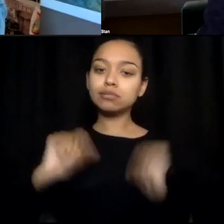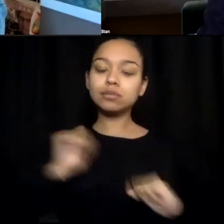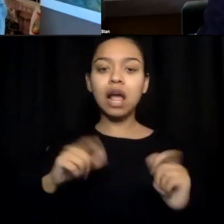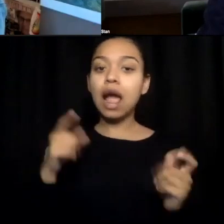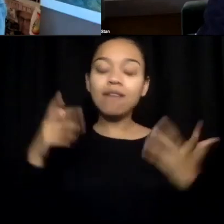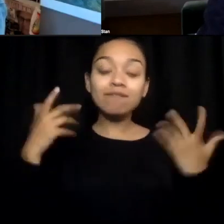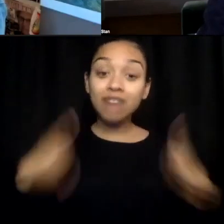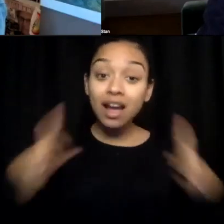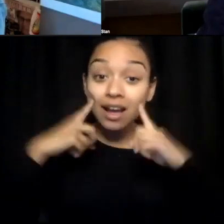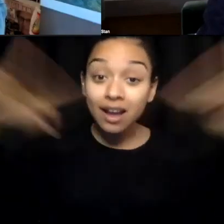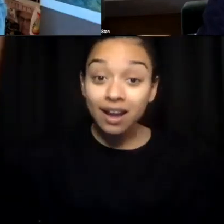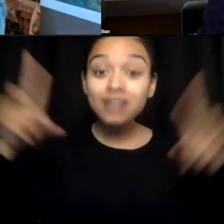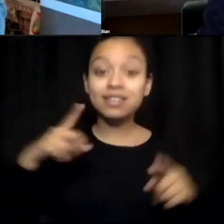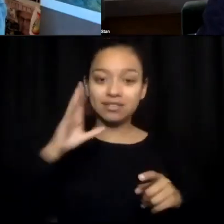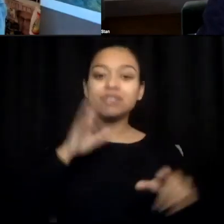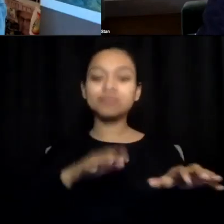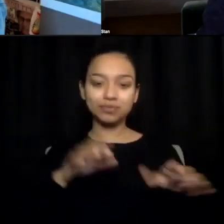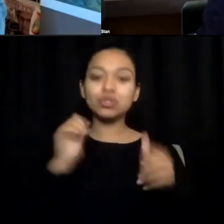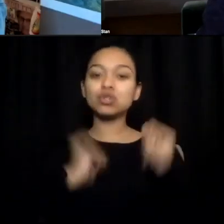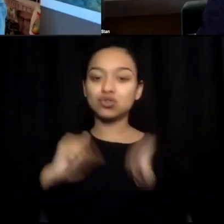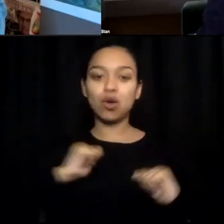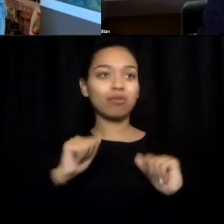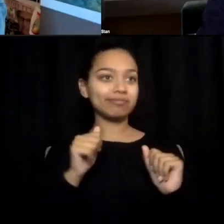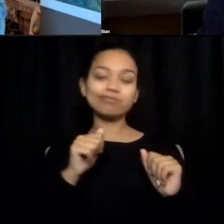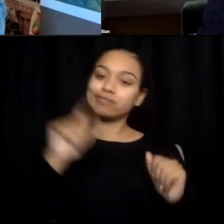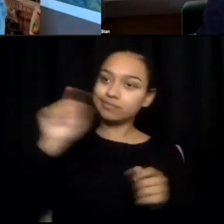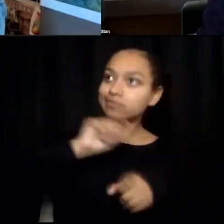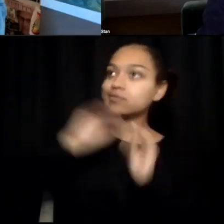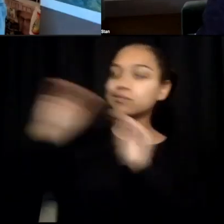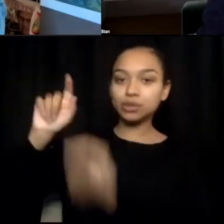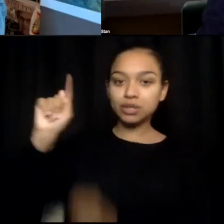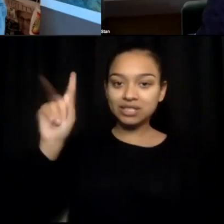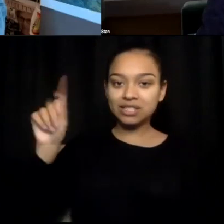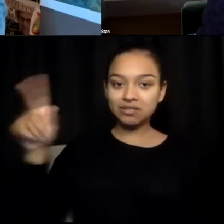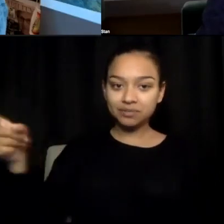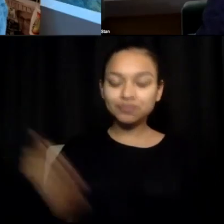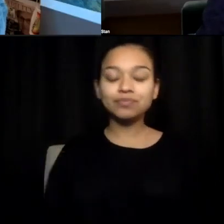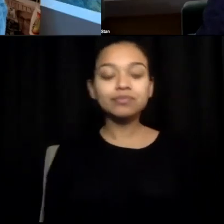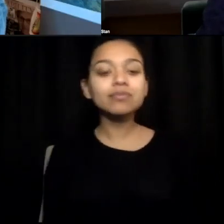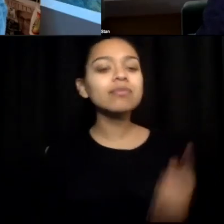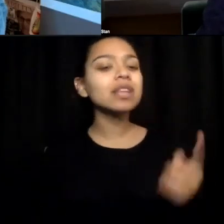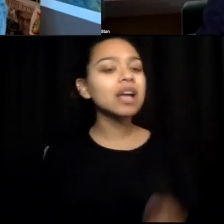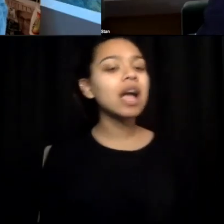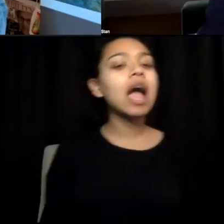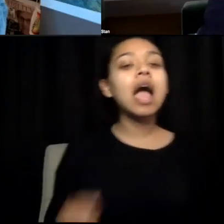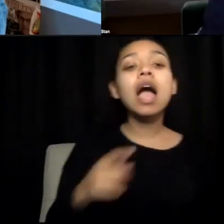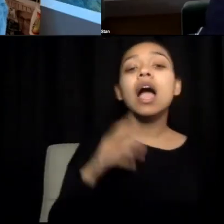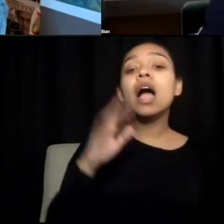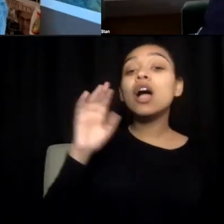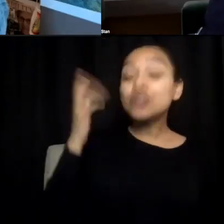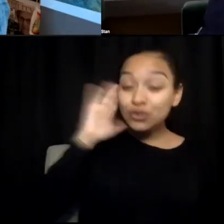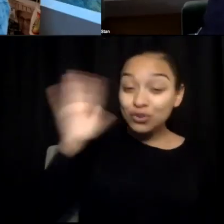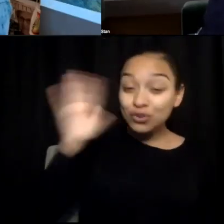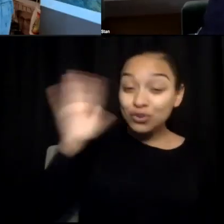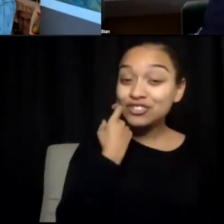too, because I just watched, binge watched with my mom and my brother, Love on the Spectrum, mm-hmm. On